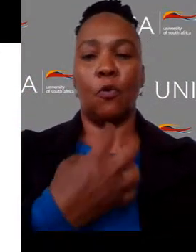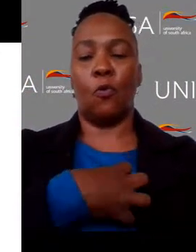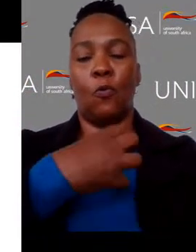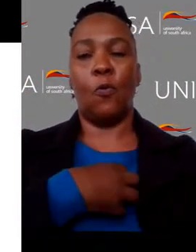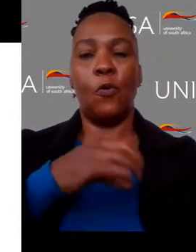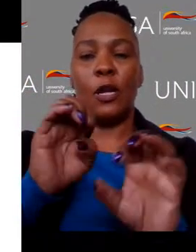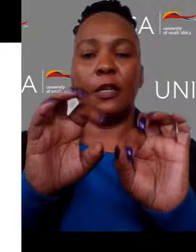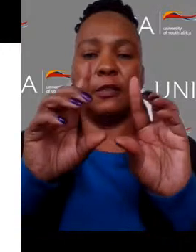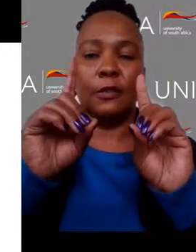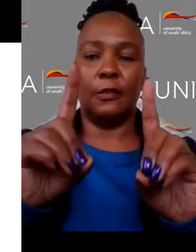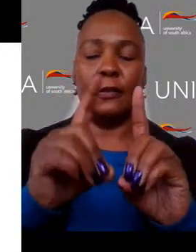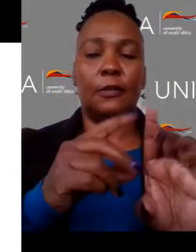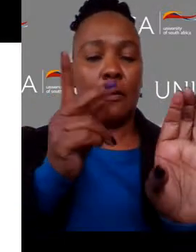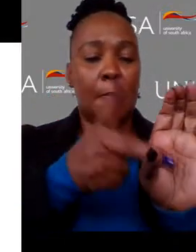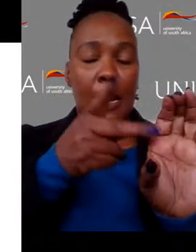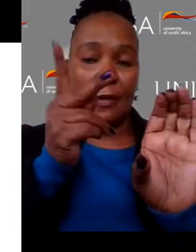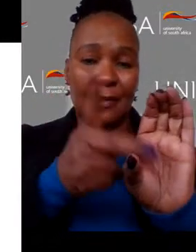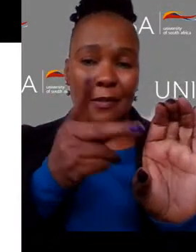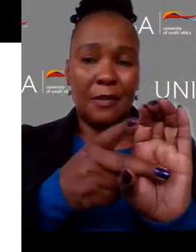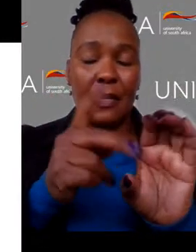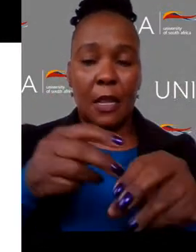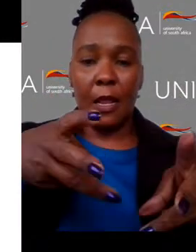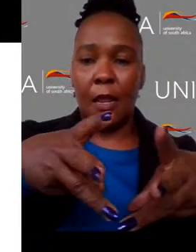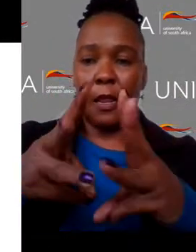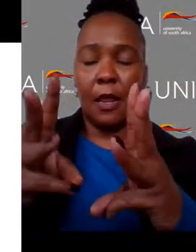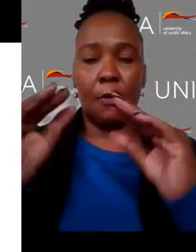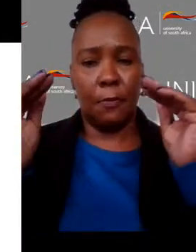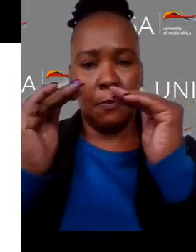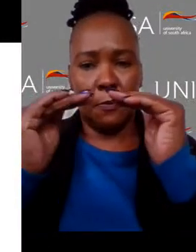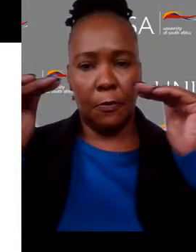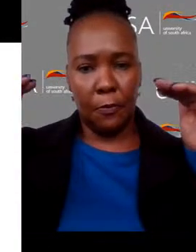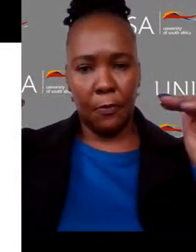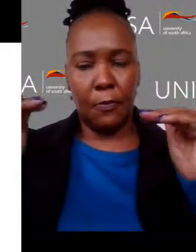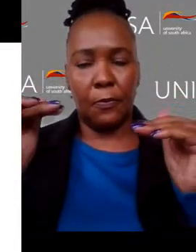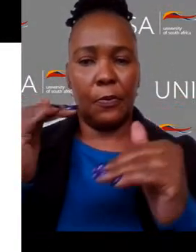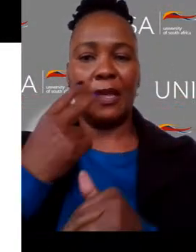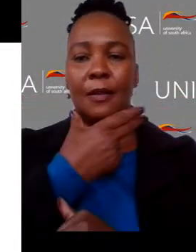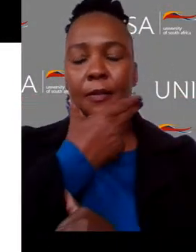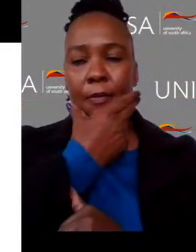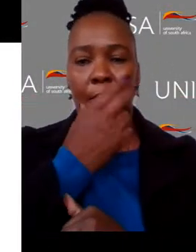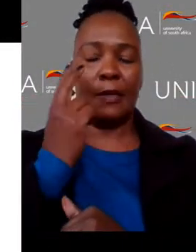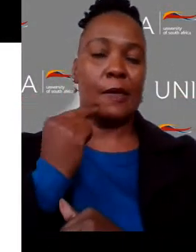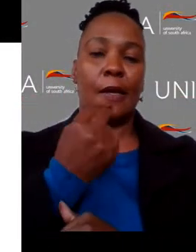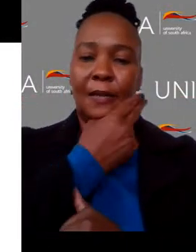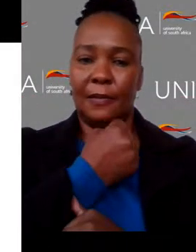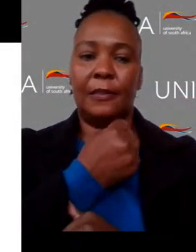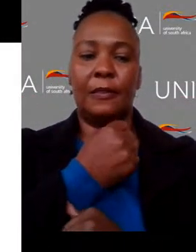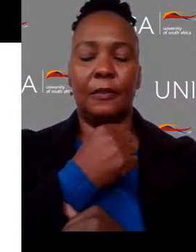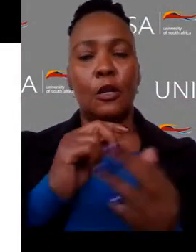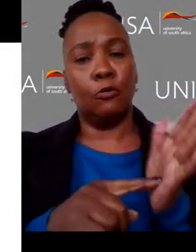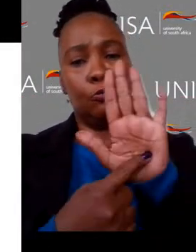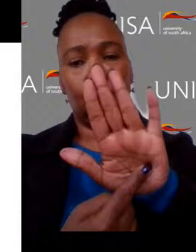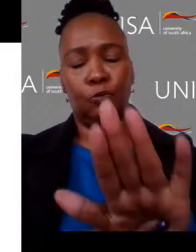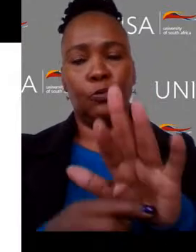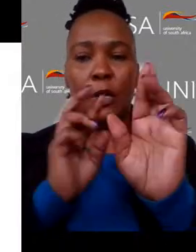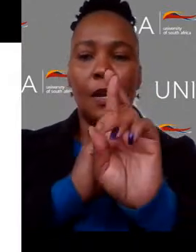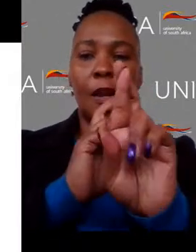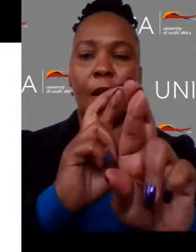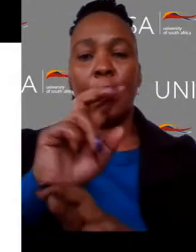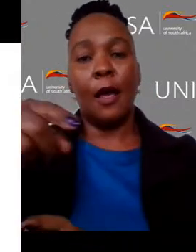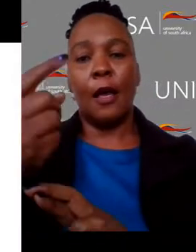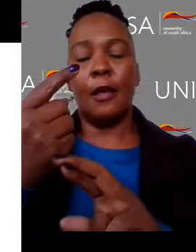you participate in a way that is fair and it is kind. And you show respect to others